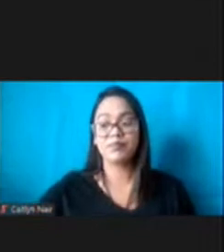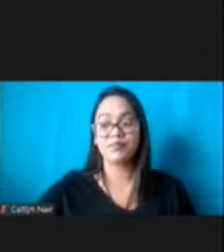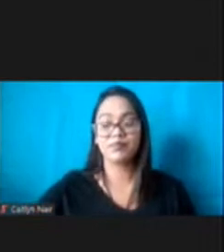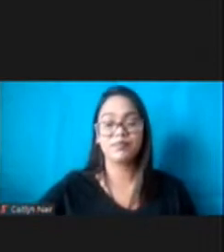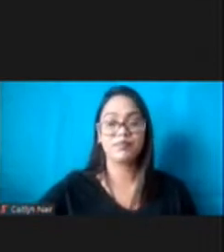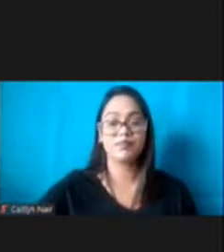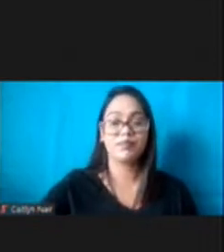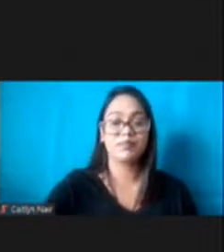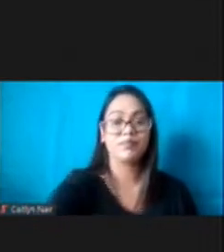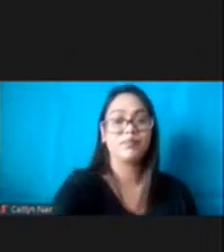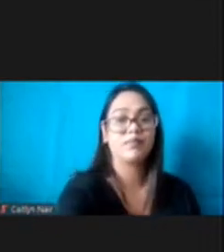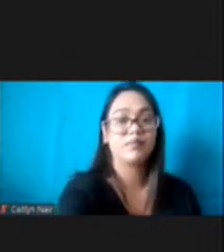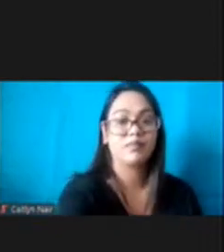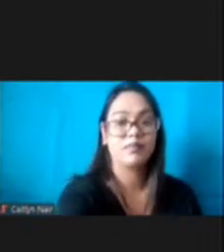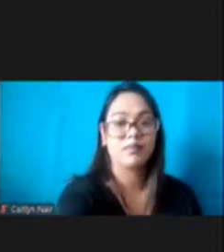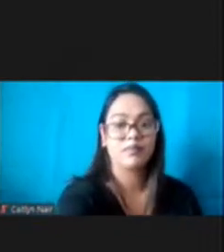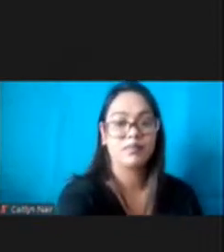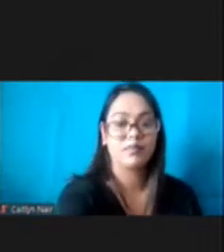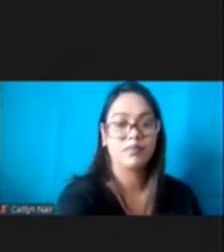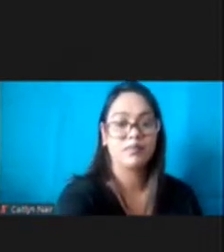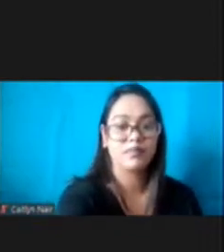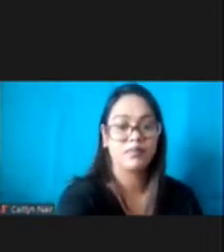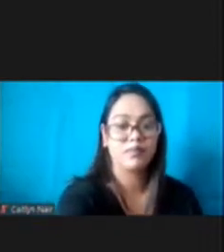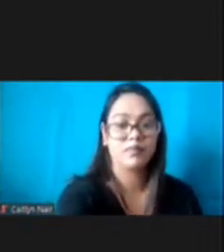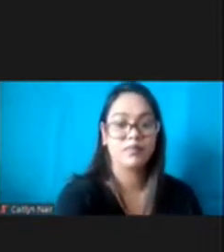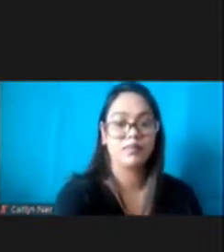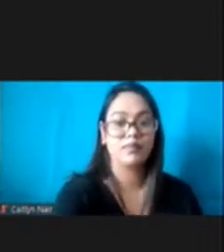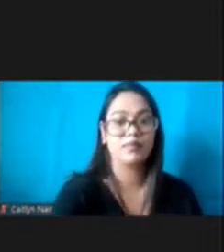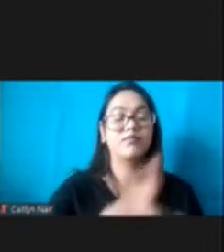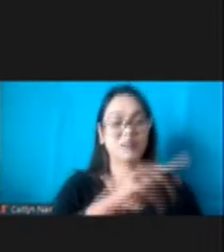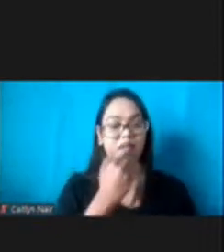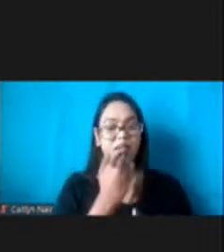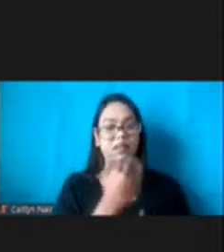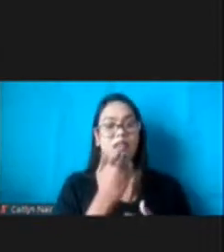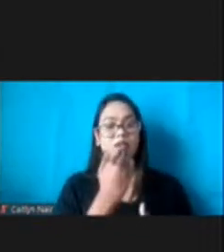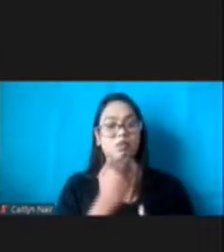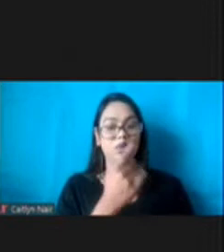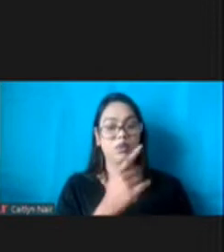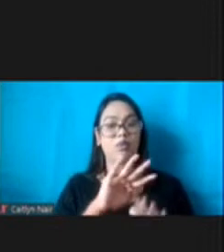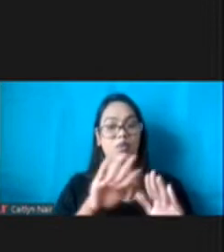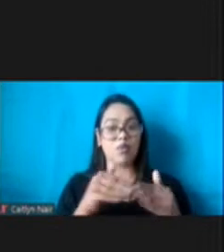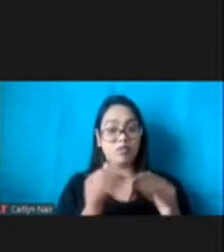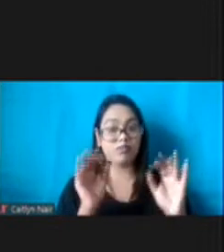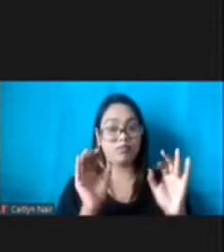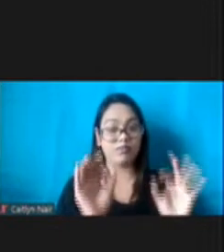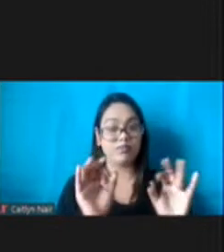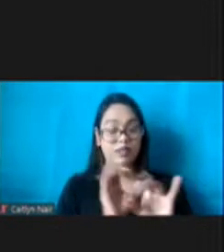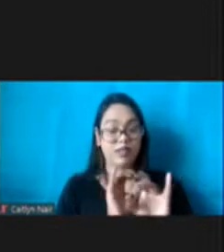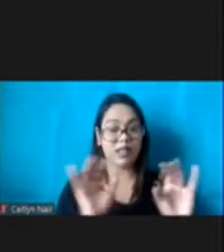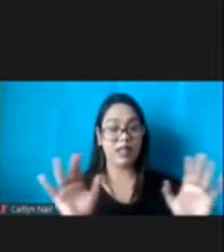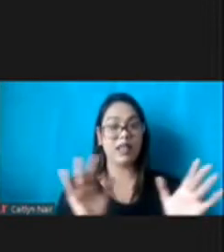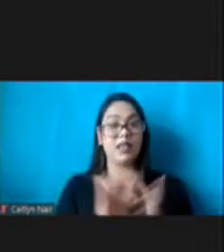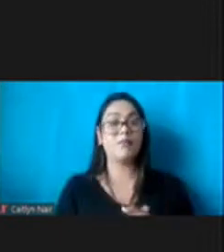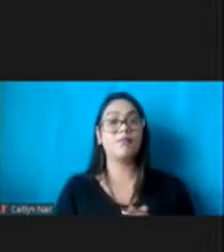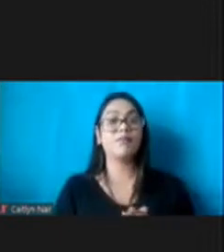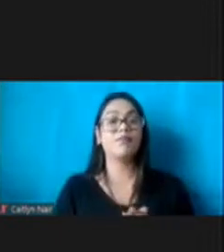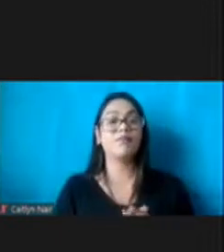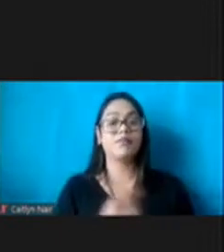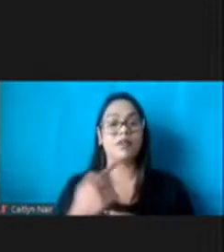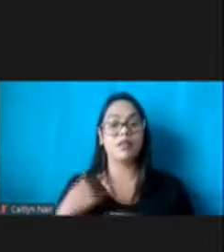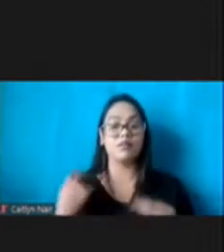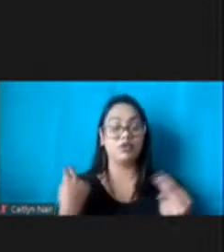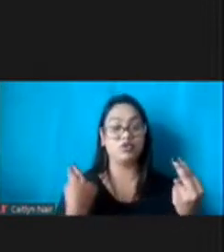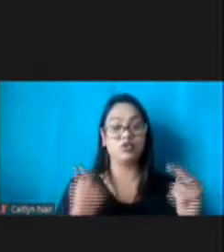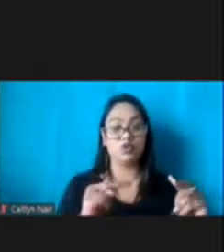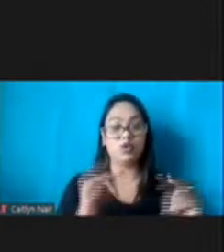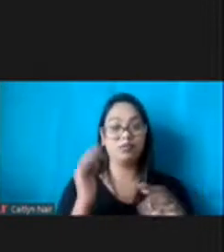Yes, just put it on as, oh yes, sorry, yeah, you can go on now. No, thanks, I'm going to be short. Thanks,